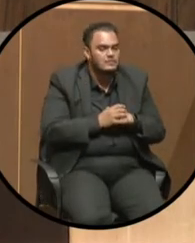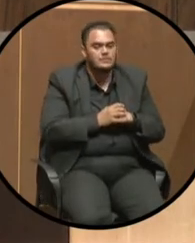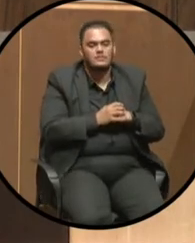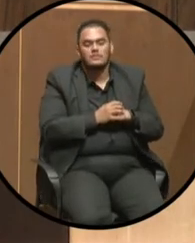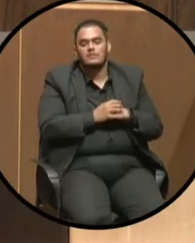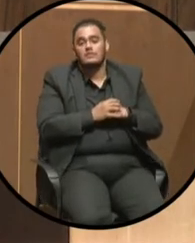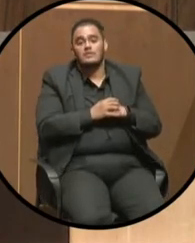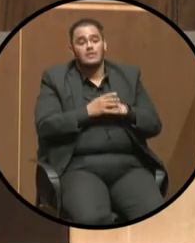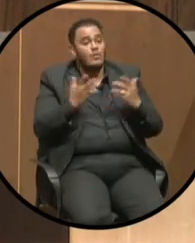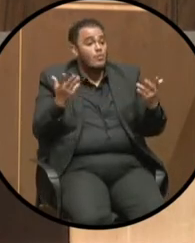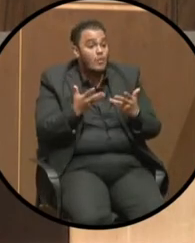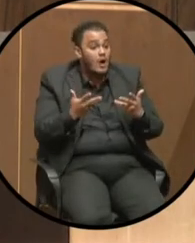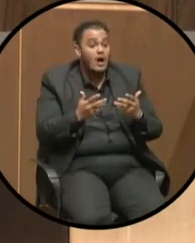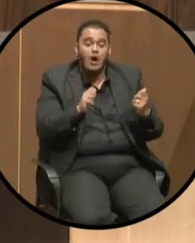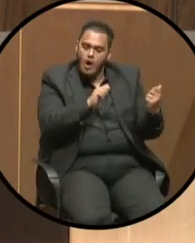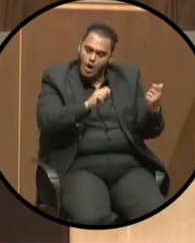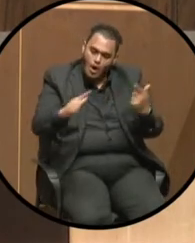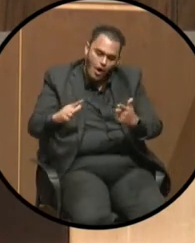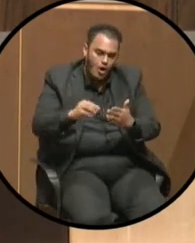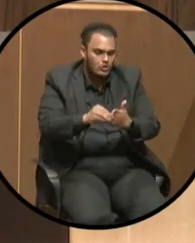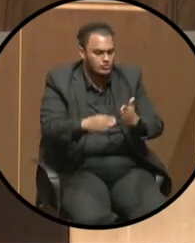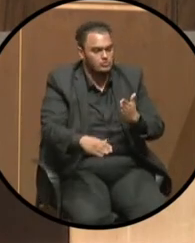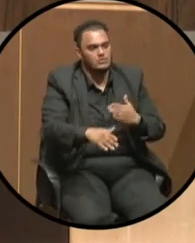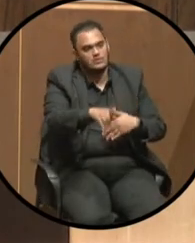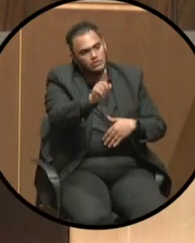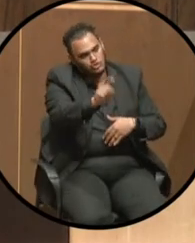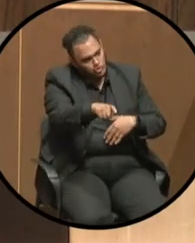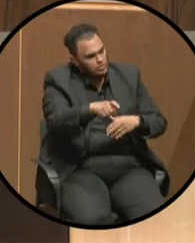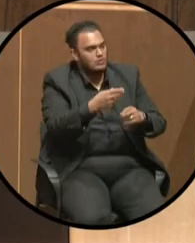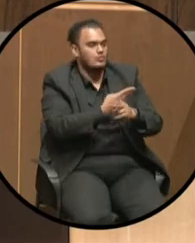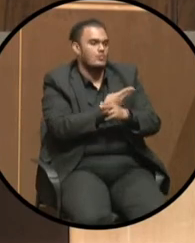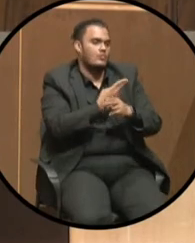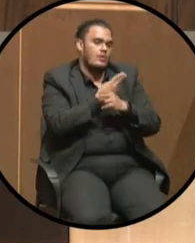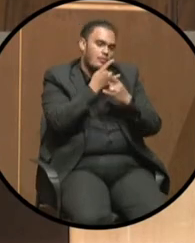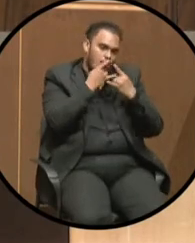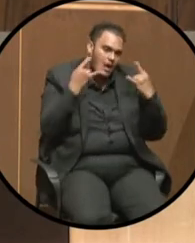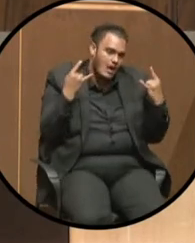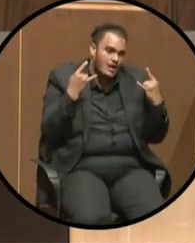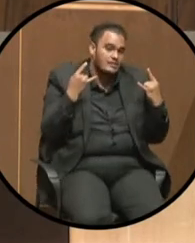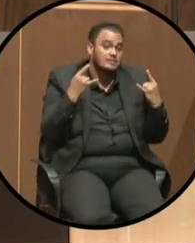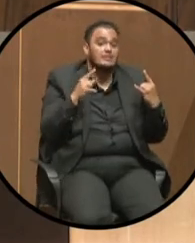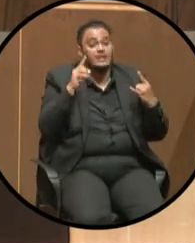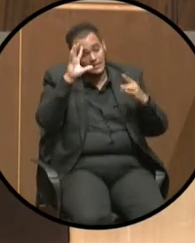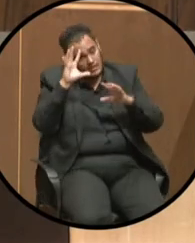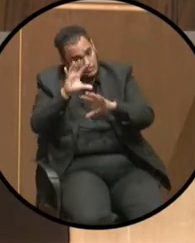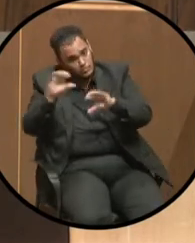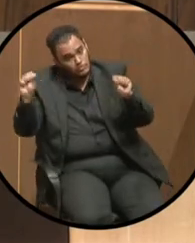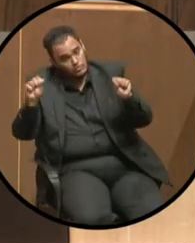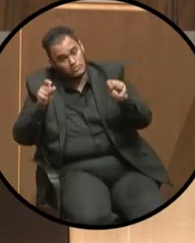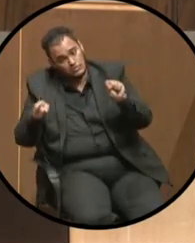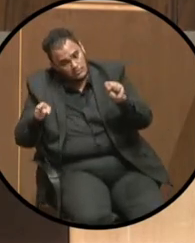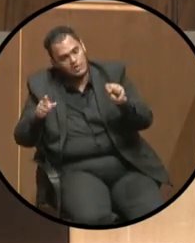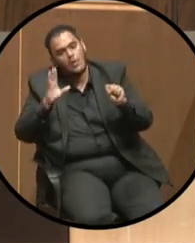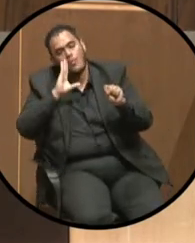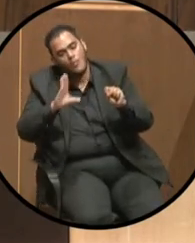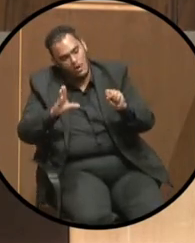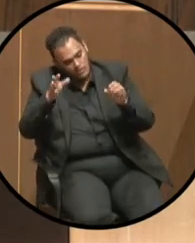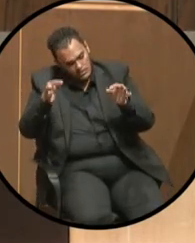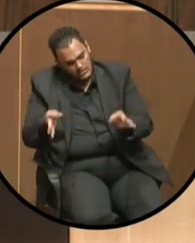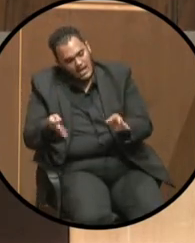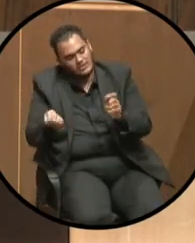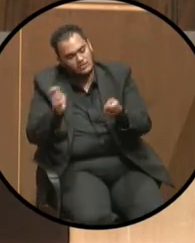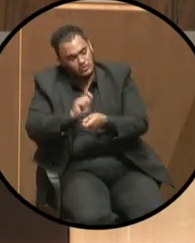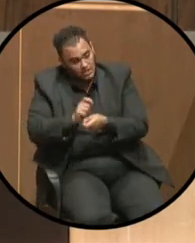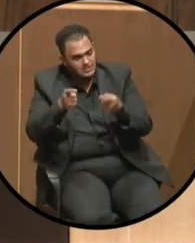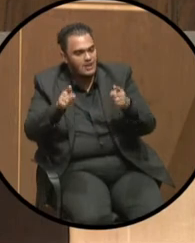that masks are in place for all students while giving the authority to the superintendent to change when it's prudent. Requiring masks